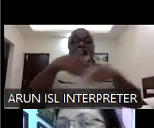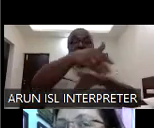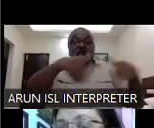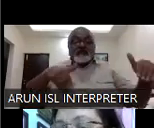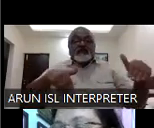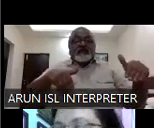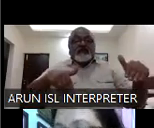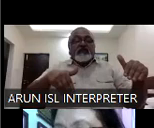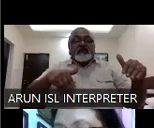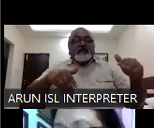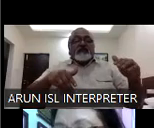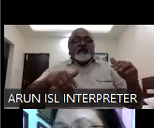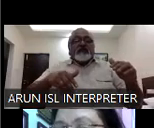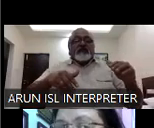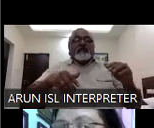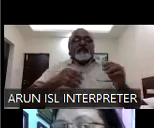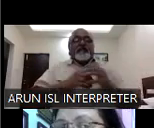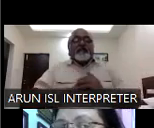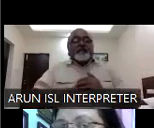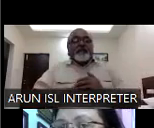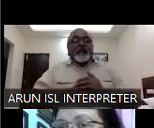all about